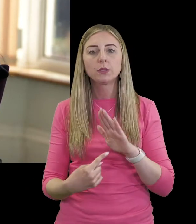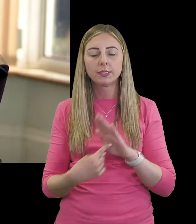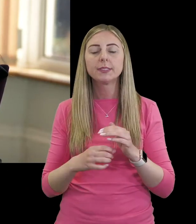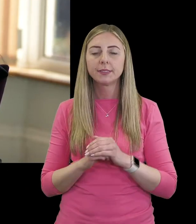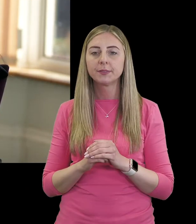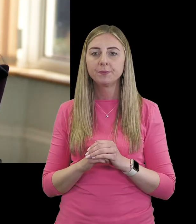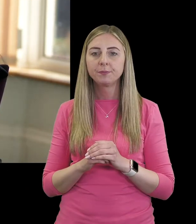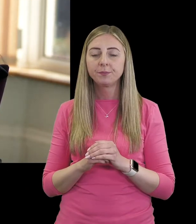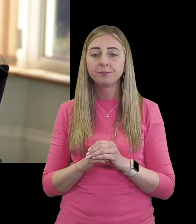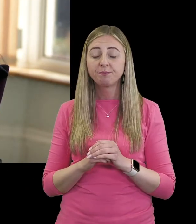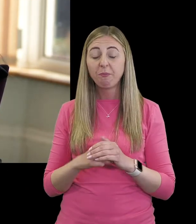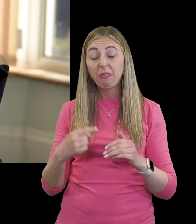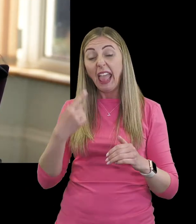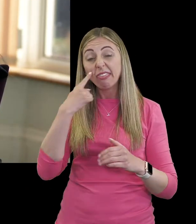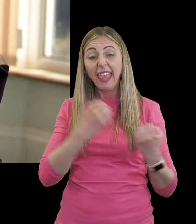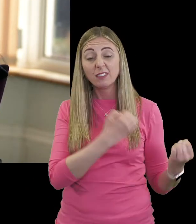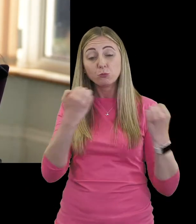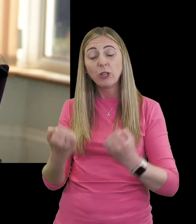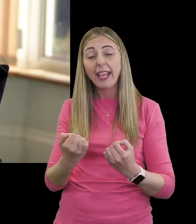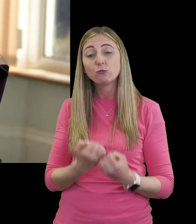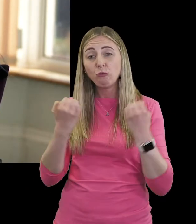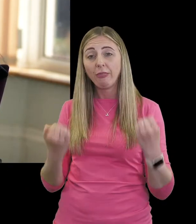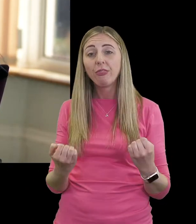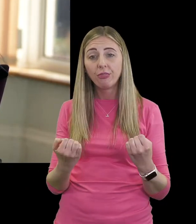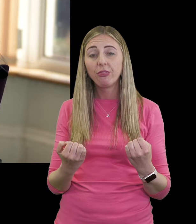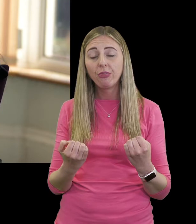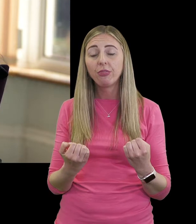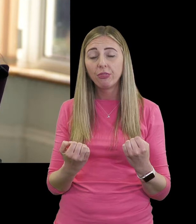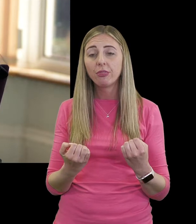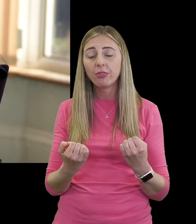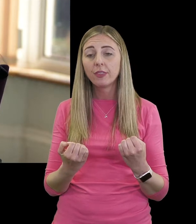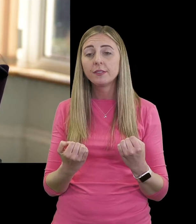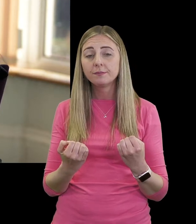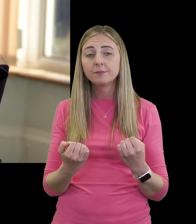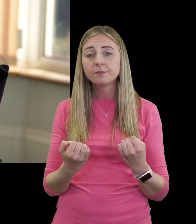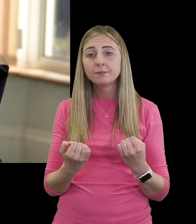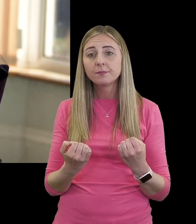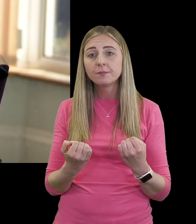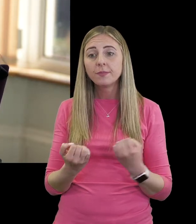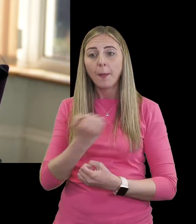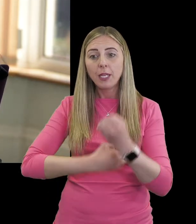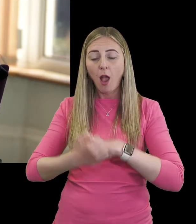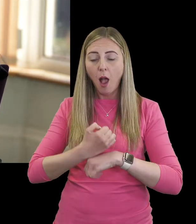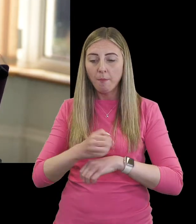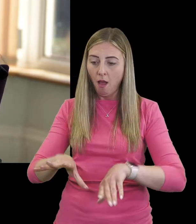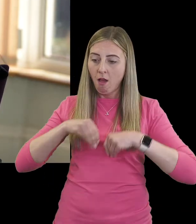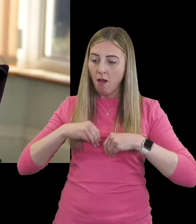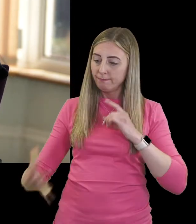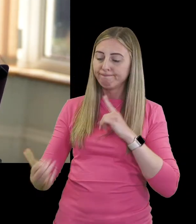and strengths that I bring into my work that have been probably enhanced by having a disability.